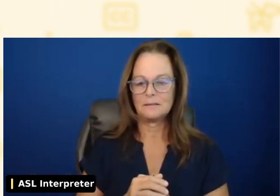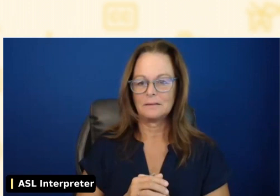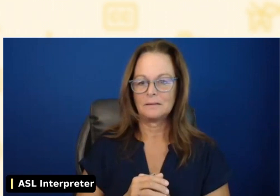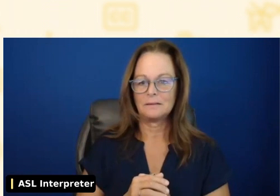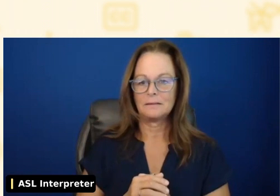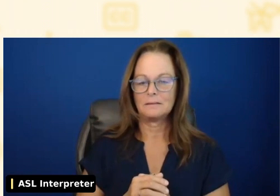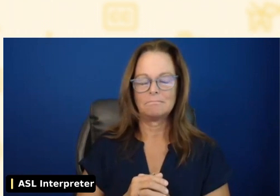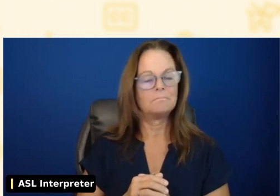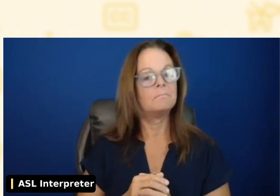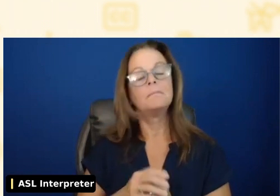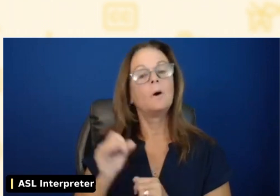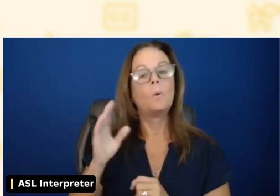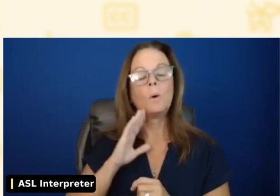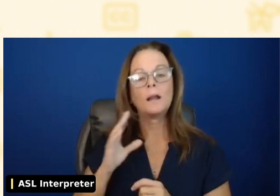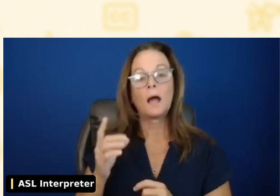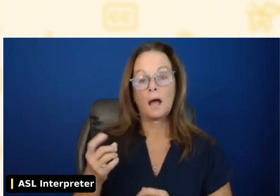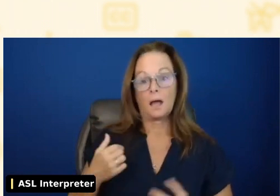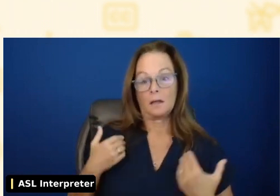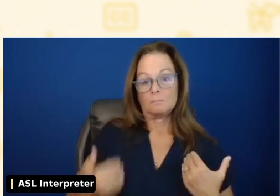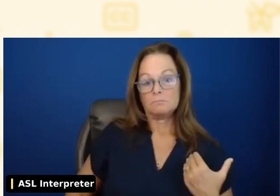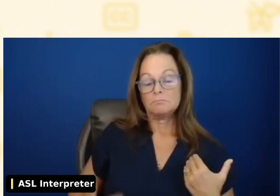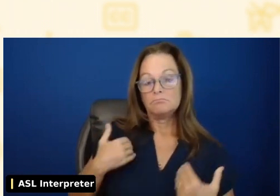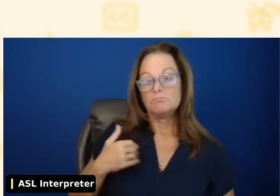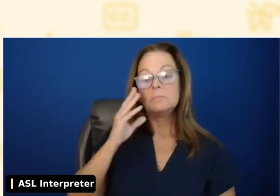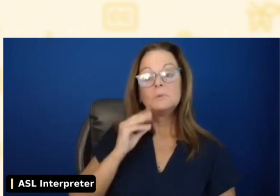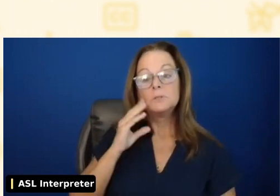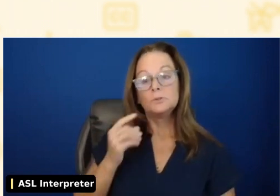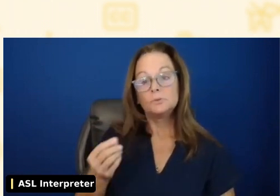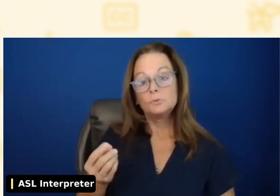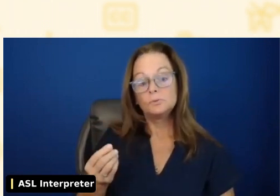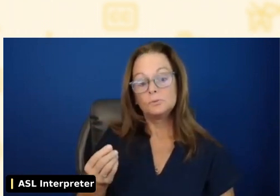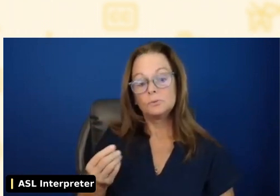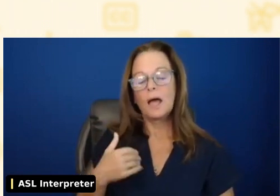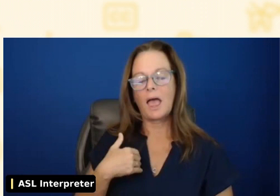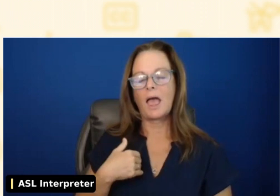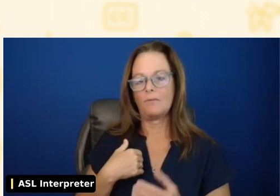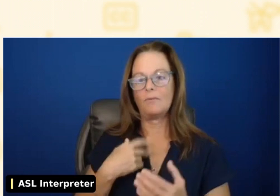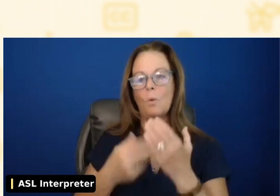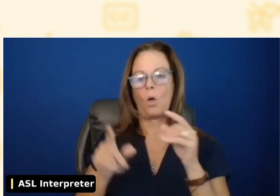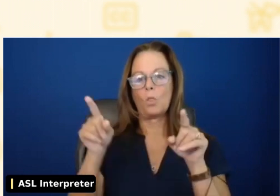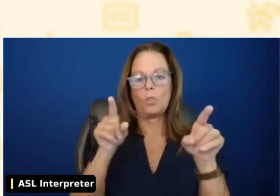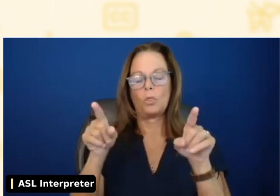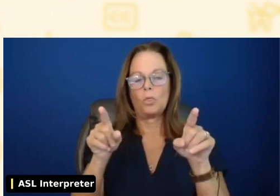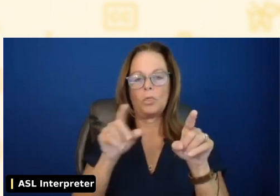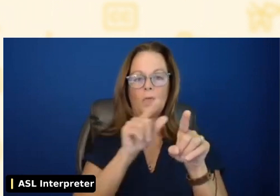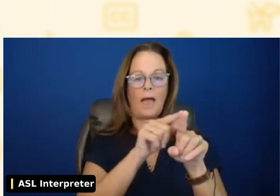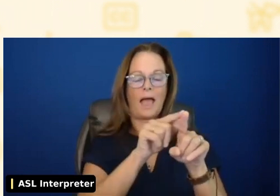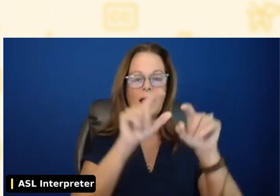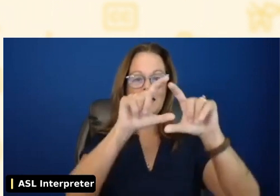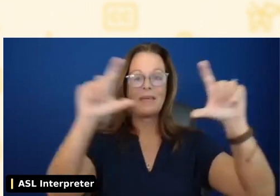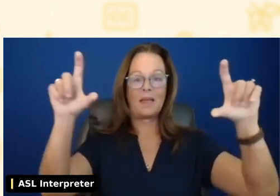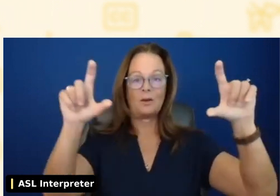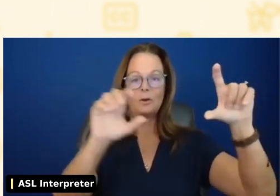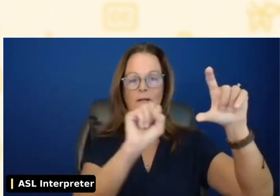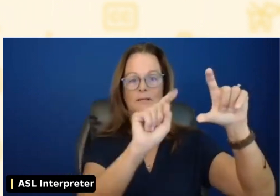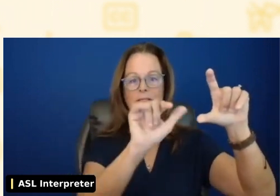What I actually do is have both. So I have a style element in the header, and I also